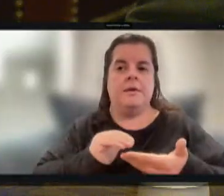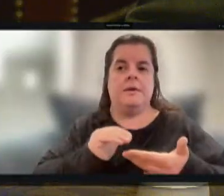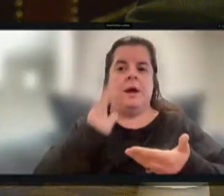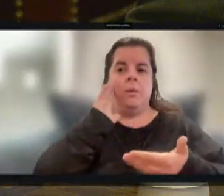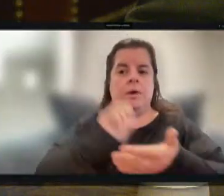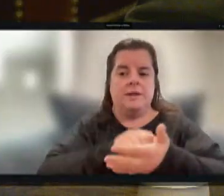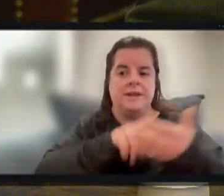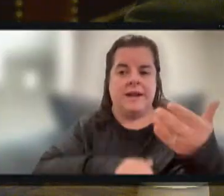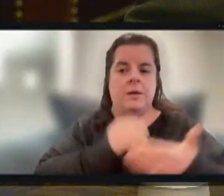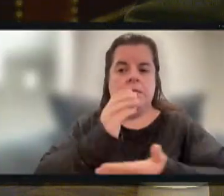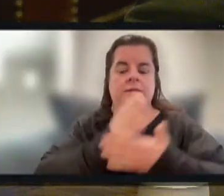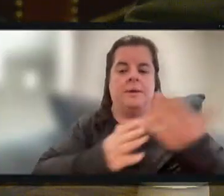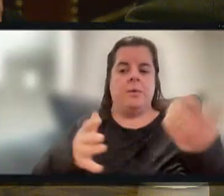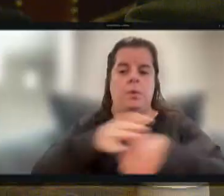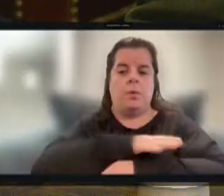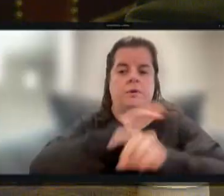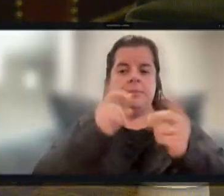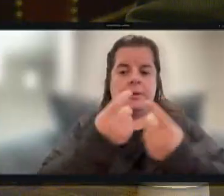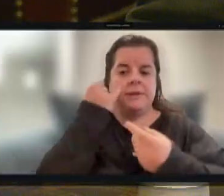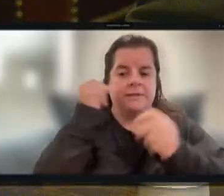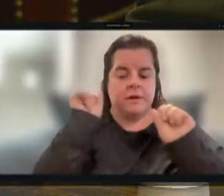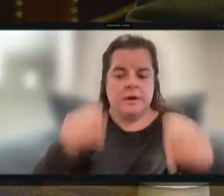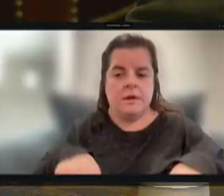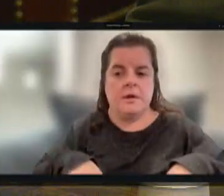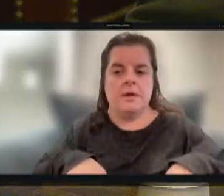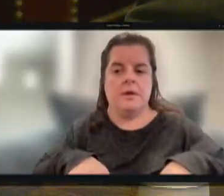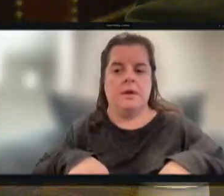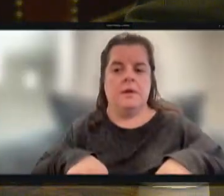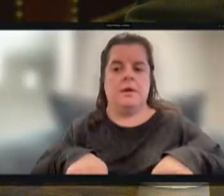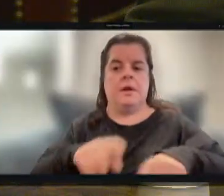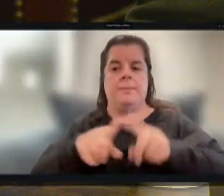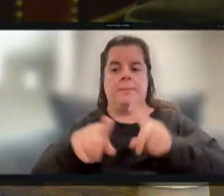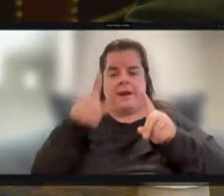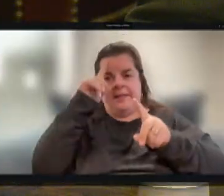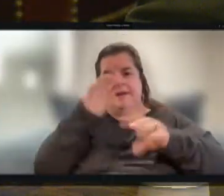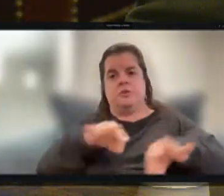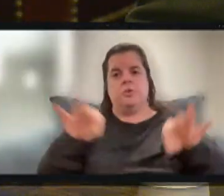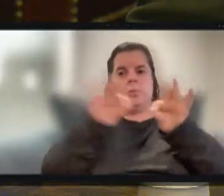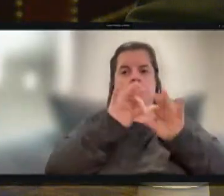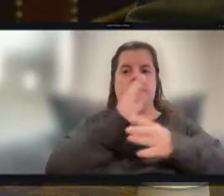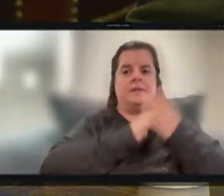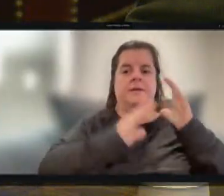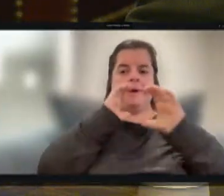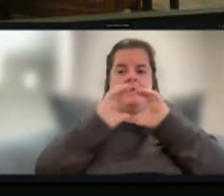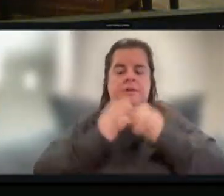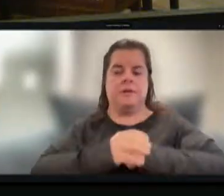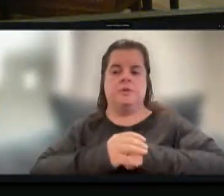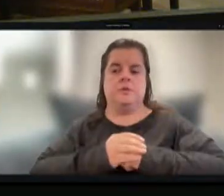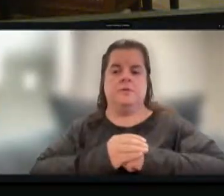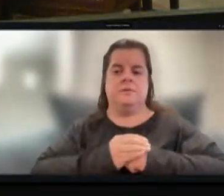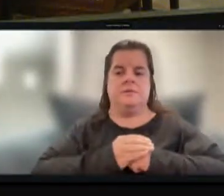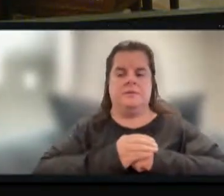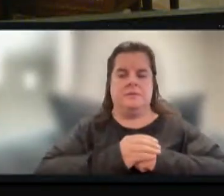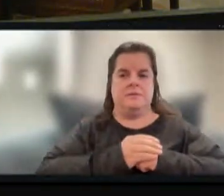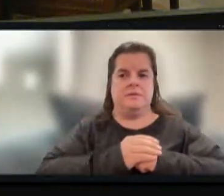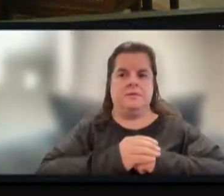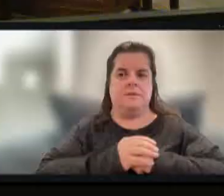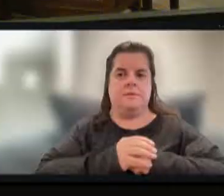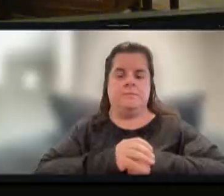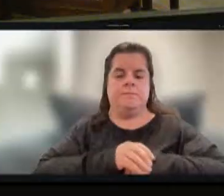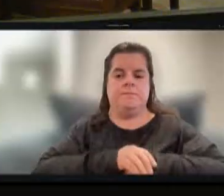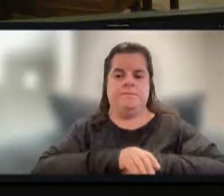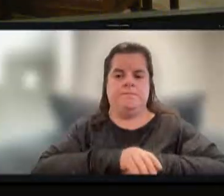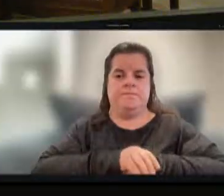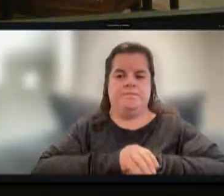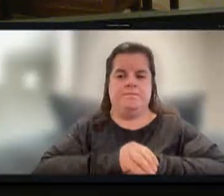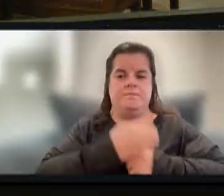But that said, I would think it's worth the conversations. So, thank you. Thank